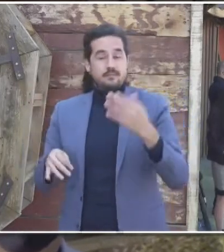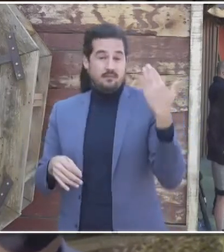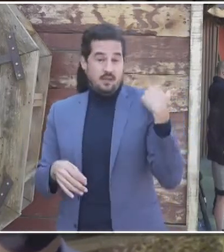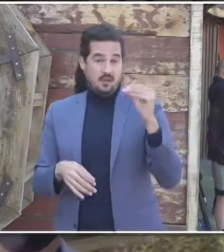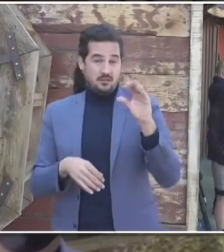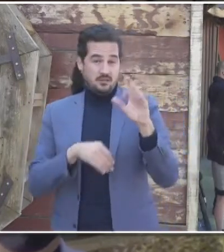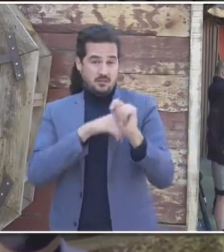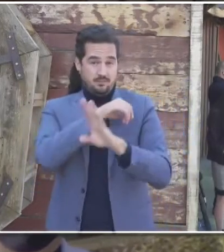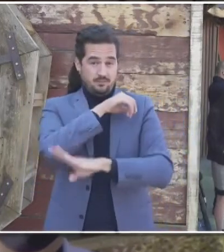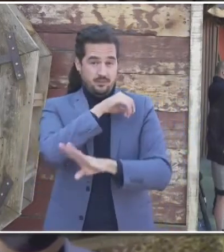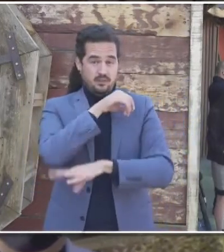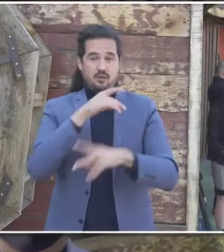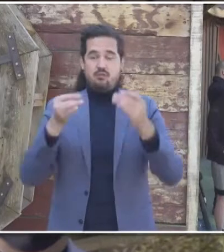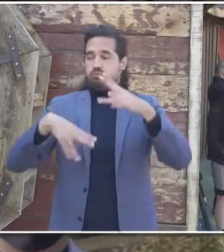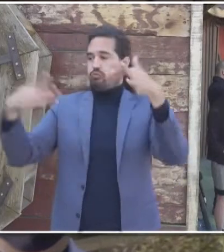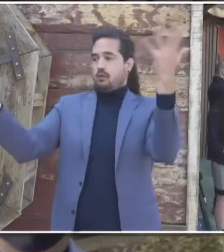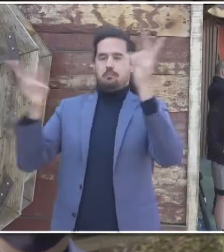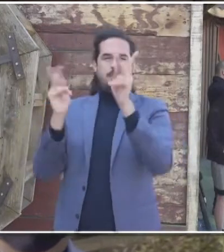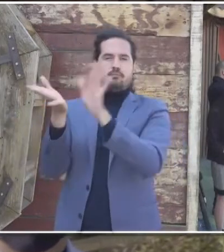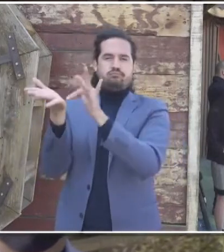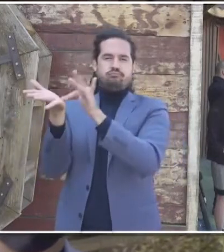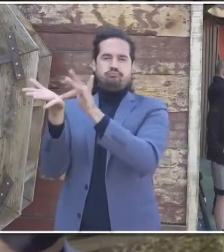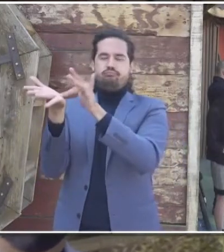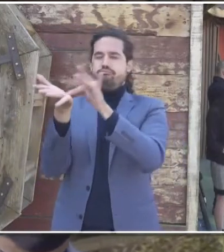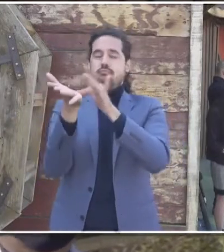as it relates to the distribution of the same.